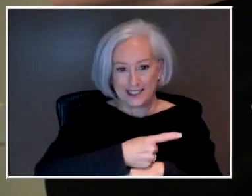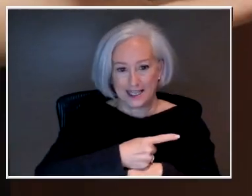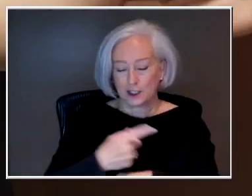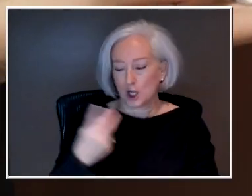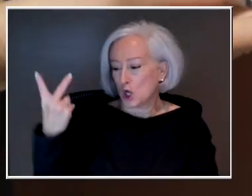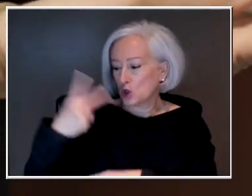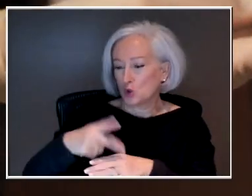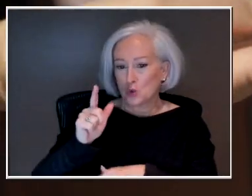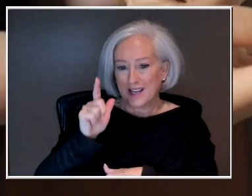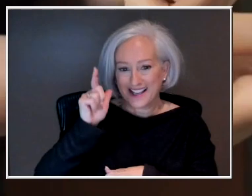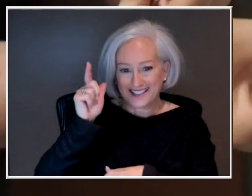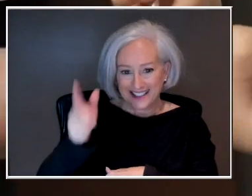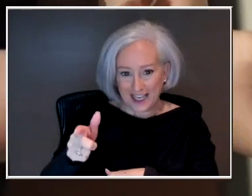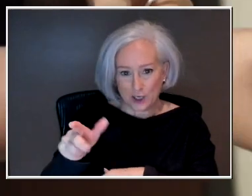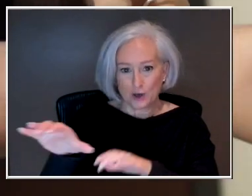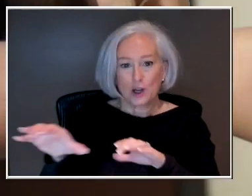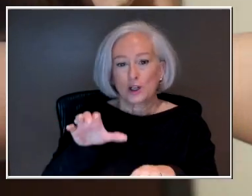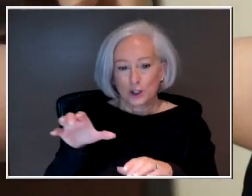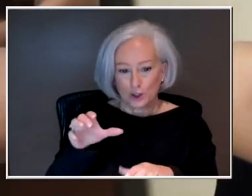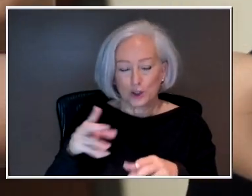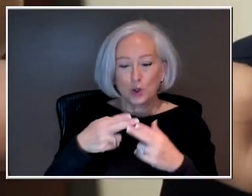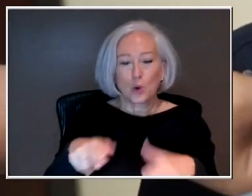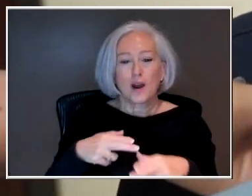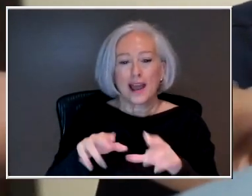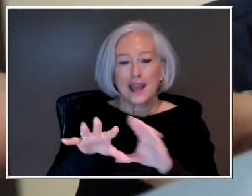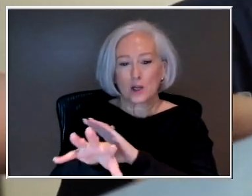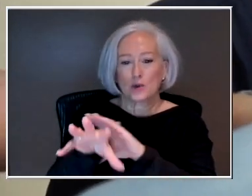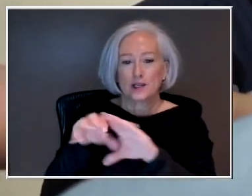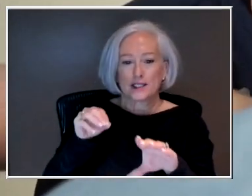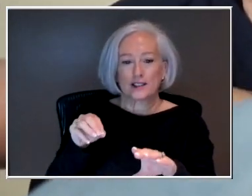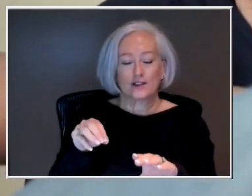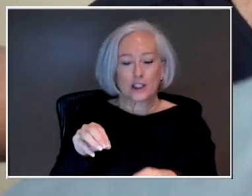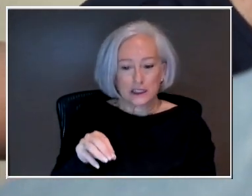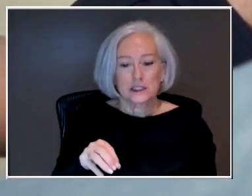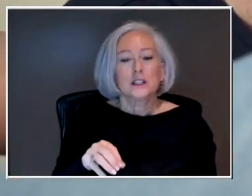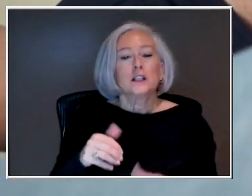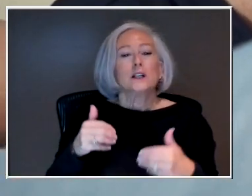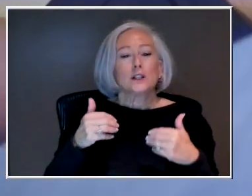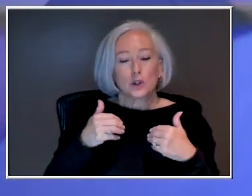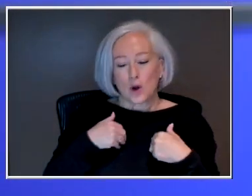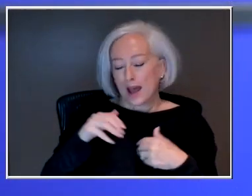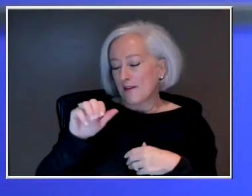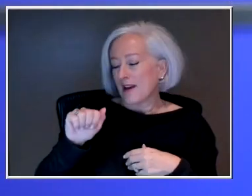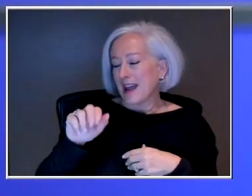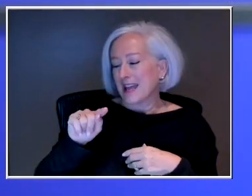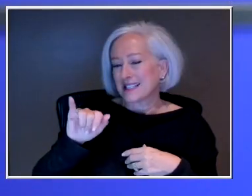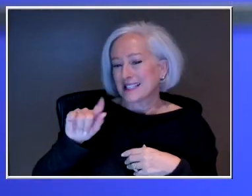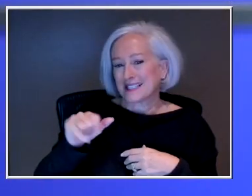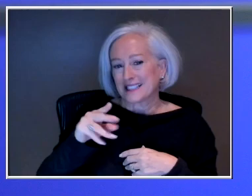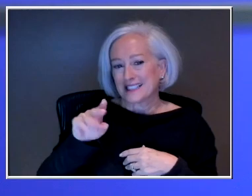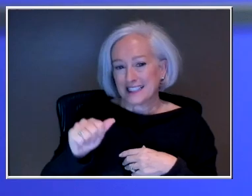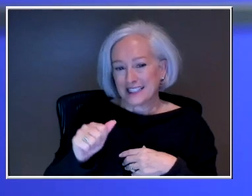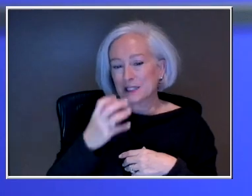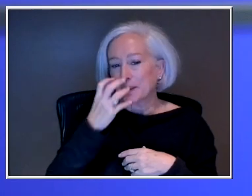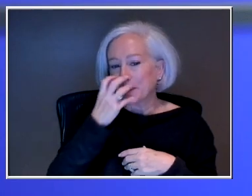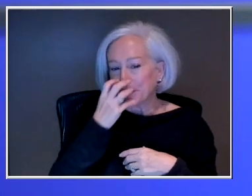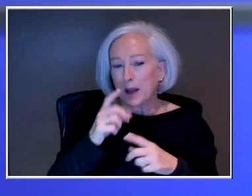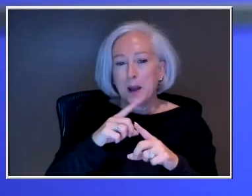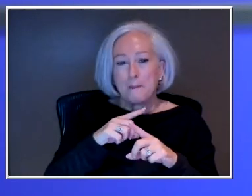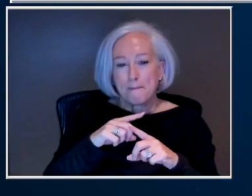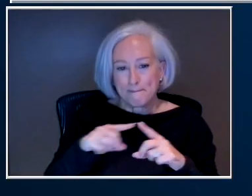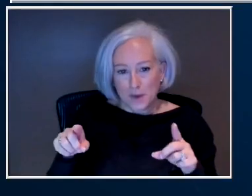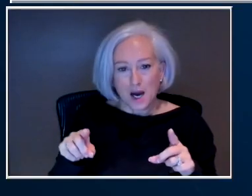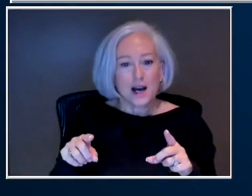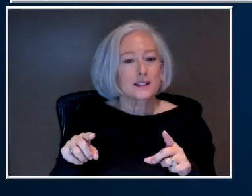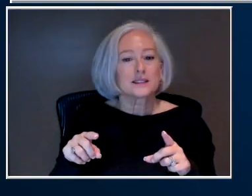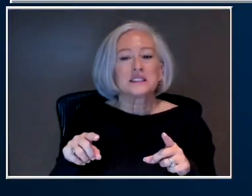It's an outpatient procedure and it's under anesthesia, but it is pretty minimally invasive and a safe procedure. Libby, is that how you remember it?